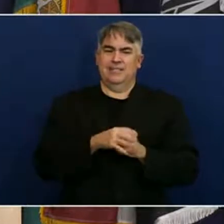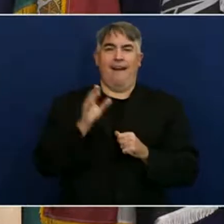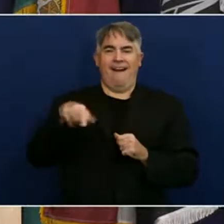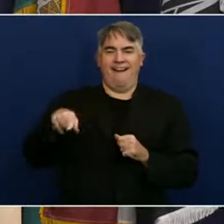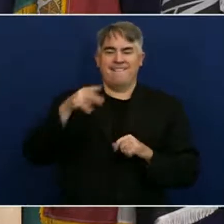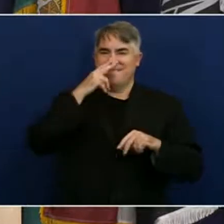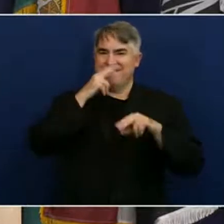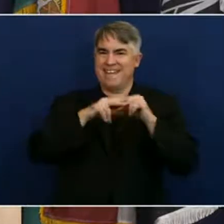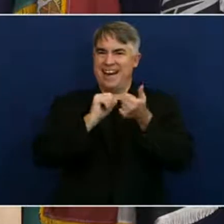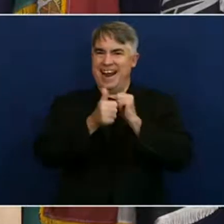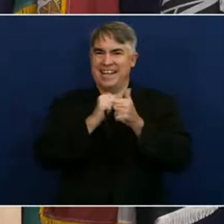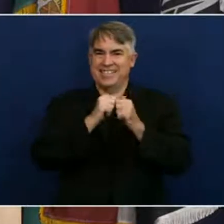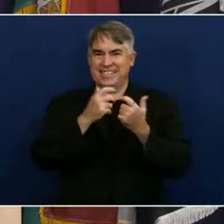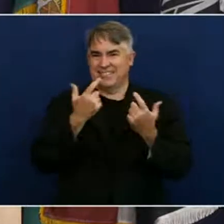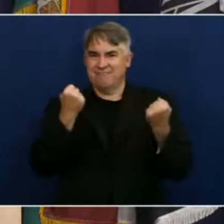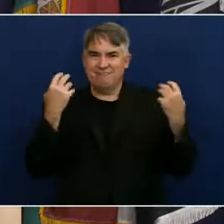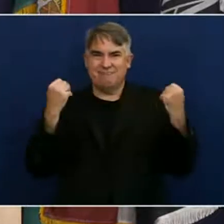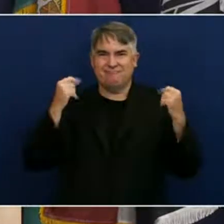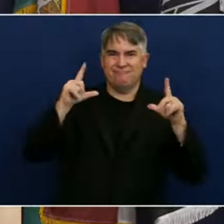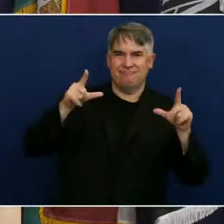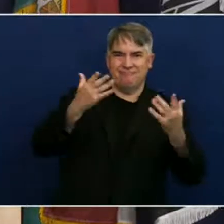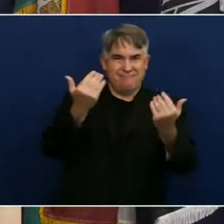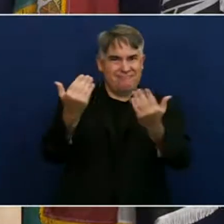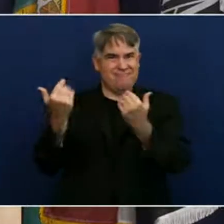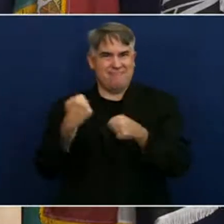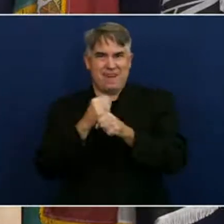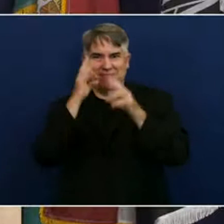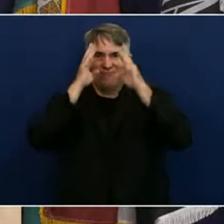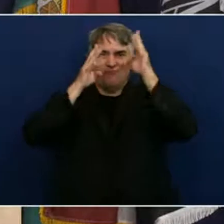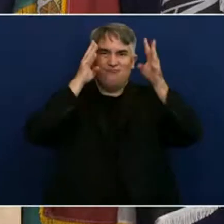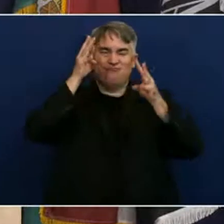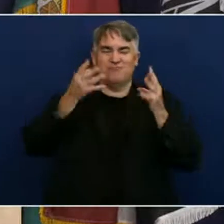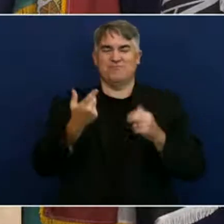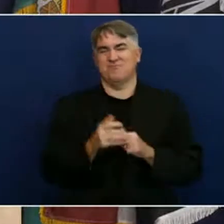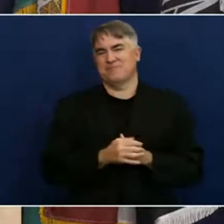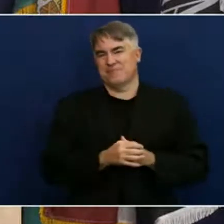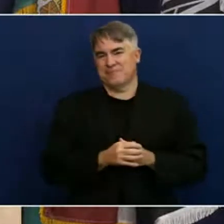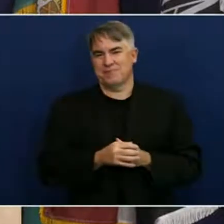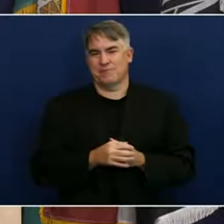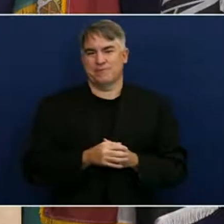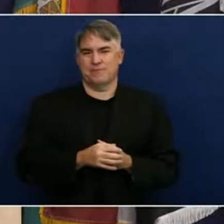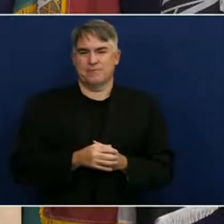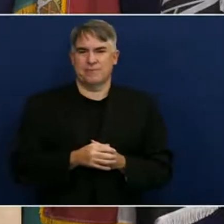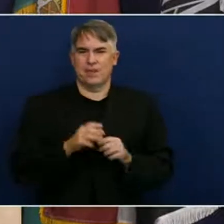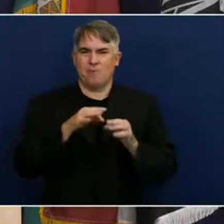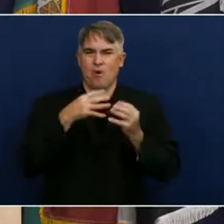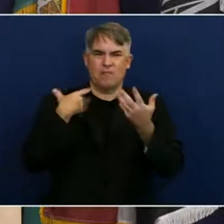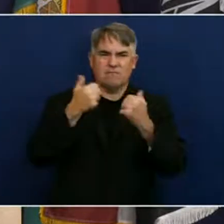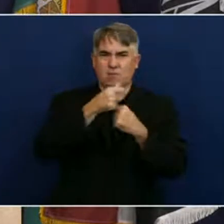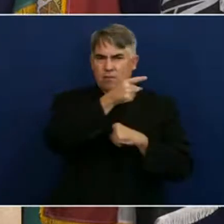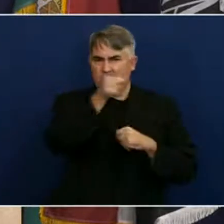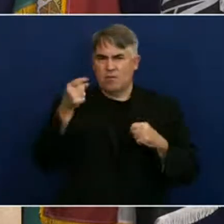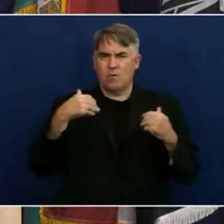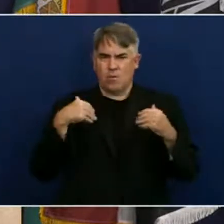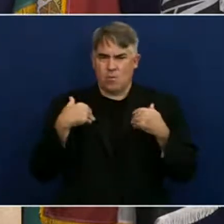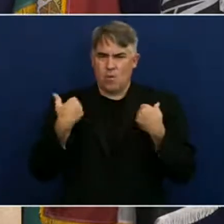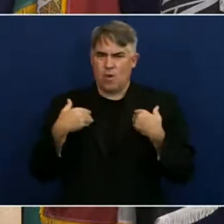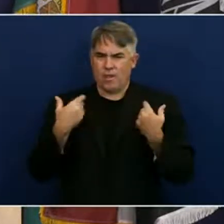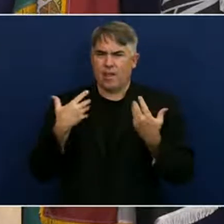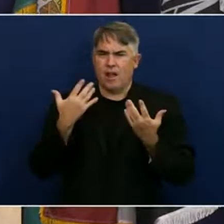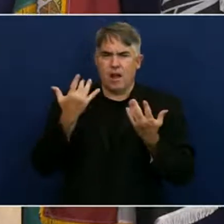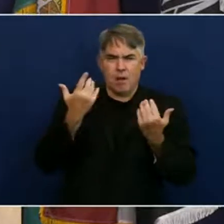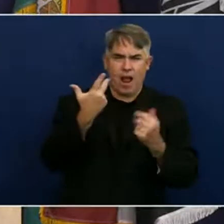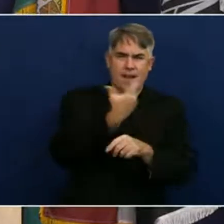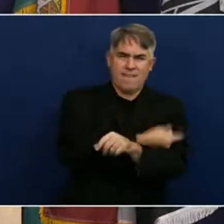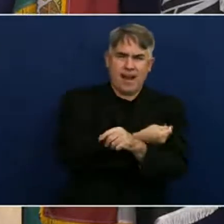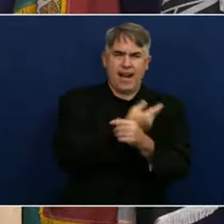and again, this idea came out of conversations with youth of a way to spur engagement and interest around this. But all